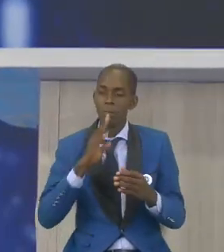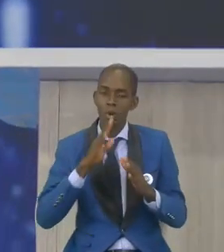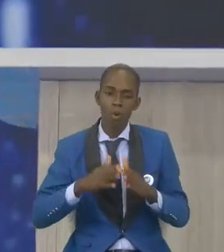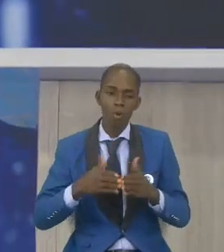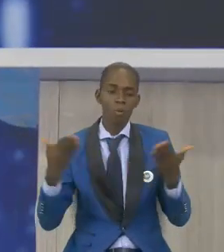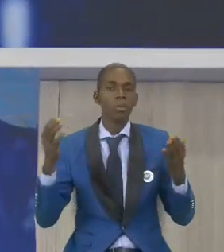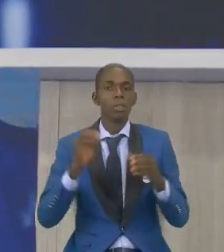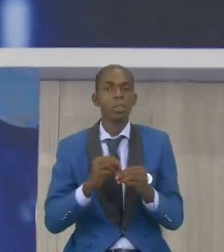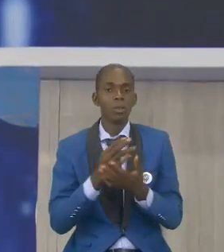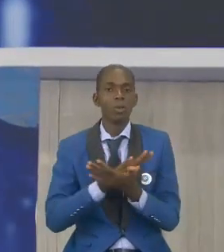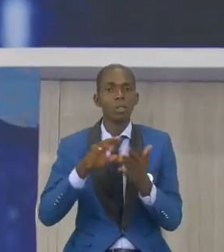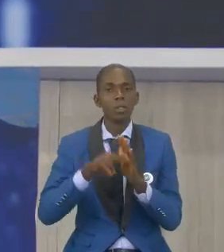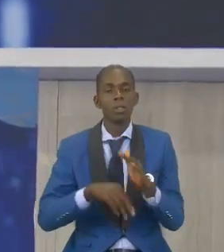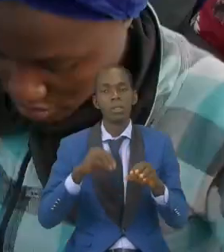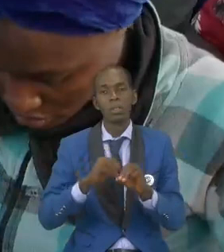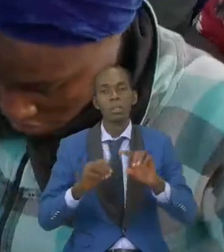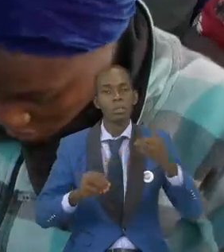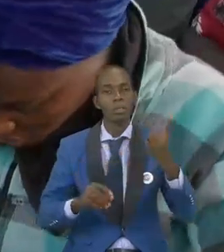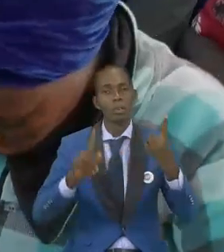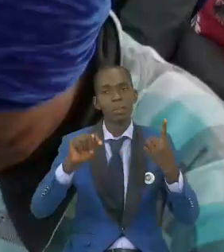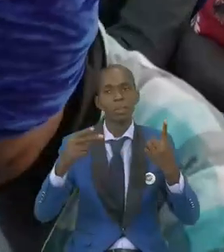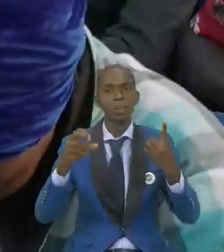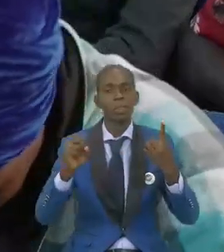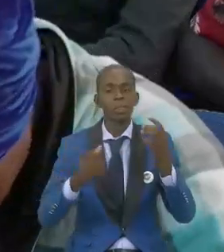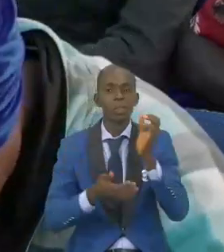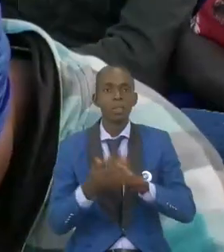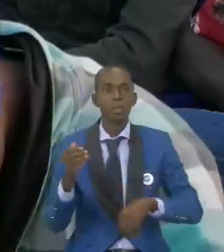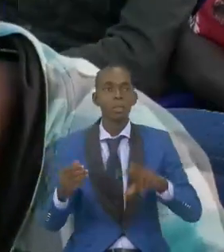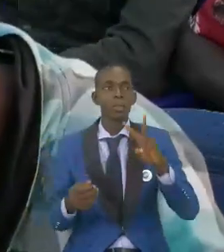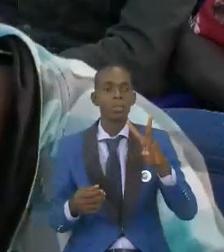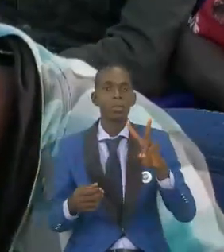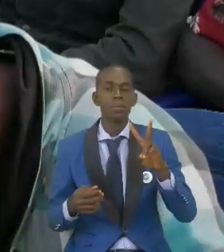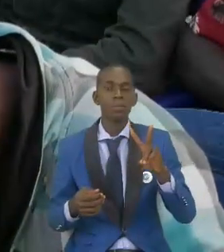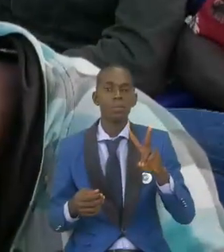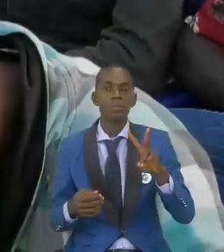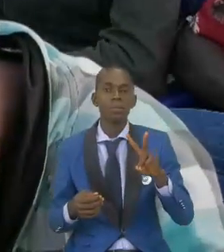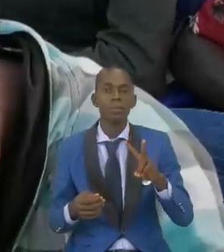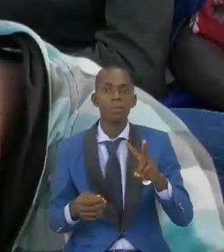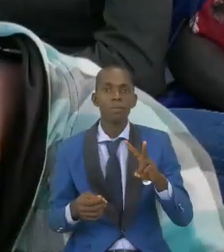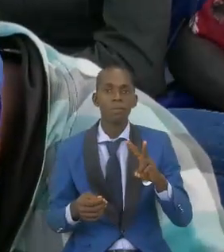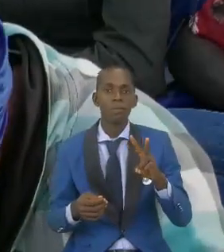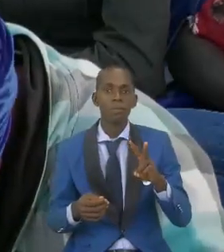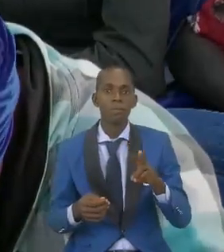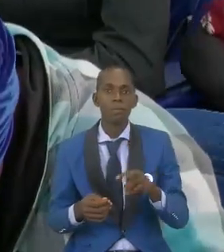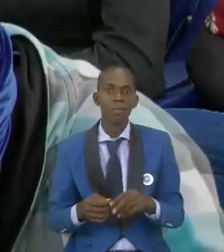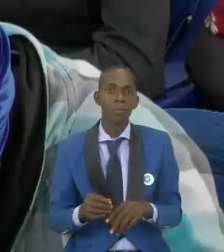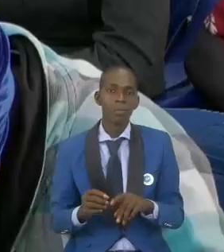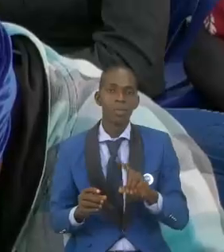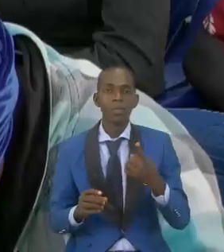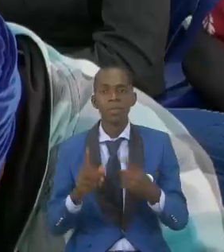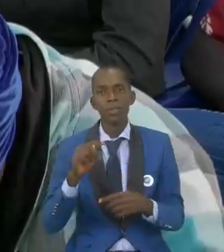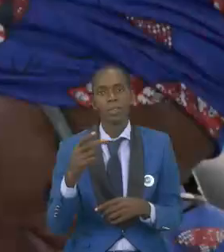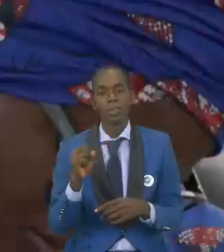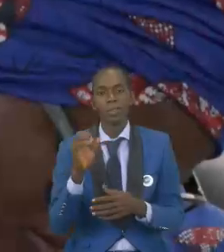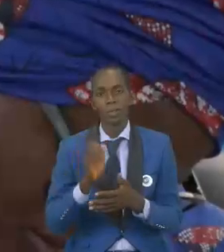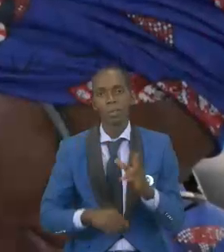In 1 Thessalonians chapter 2, we're looking at verse 10. 1 Thessalonians chapter 2, verse 10. Ye